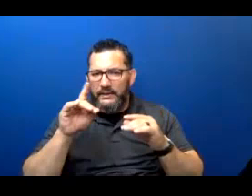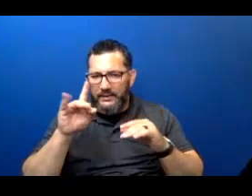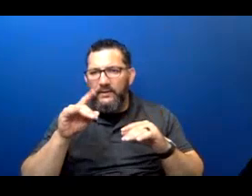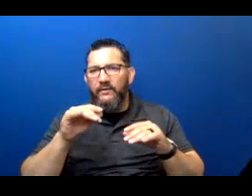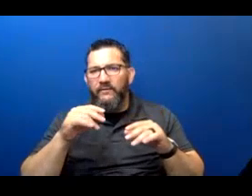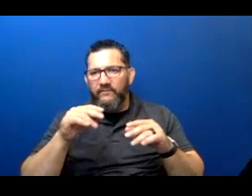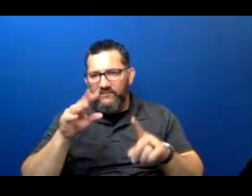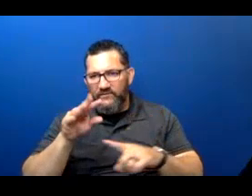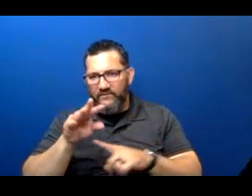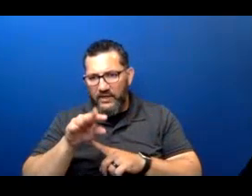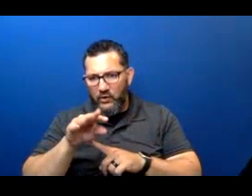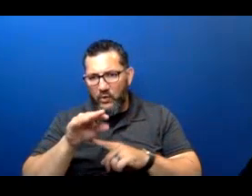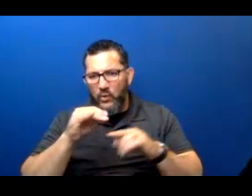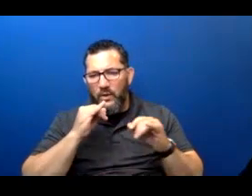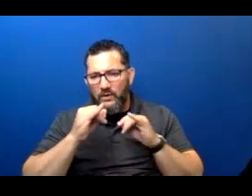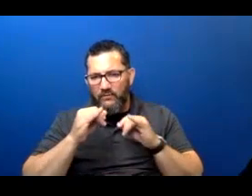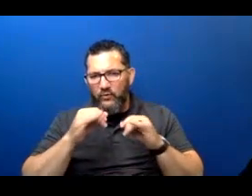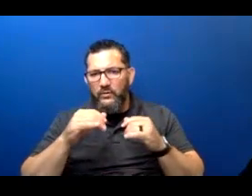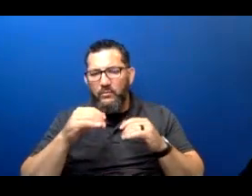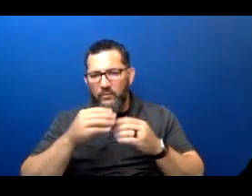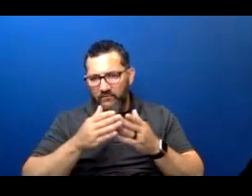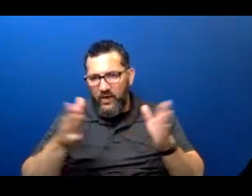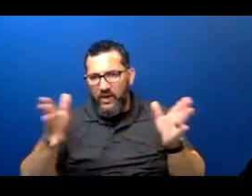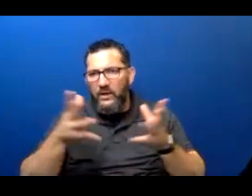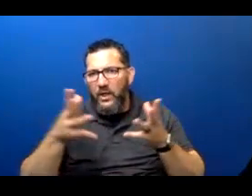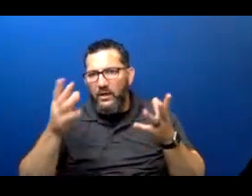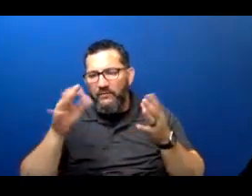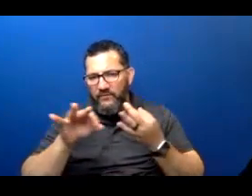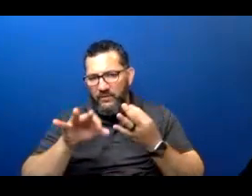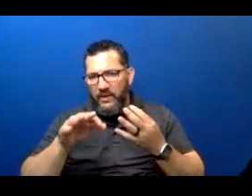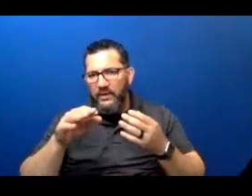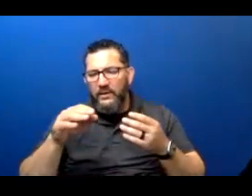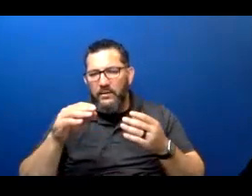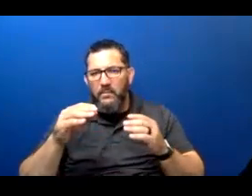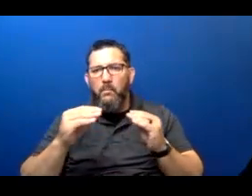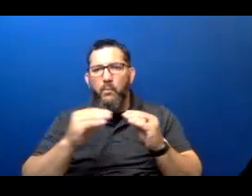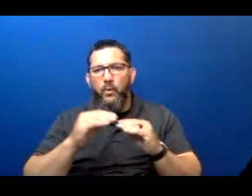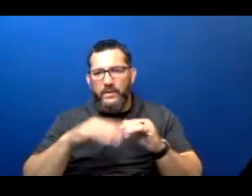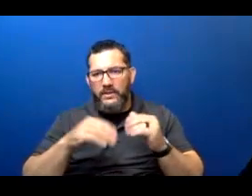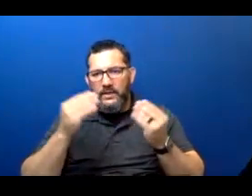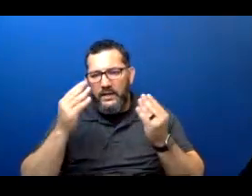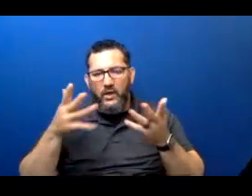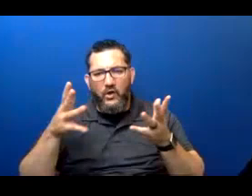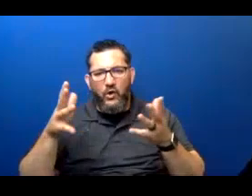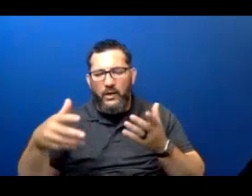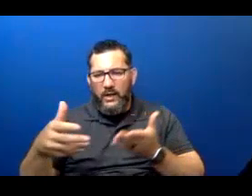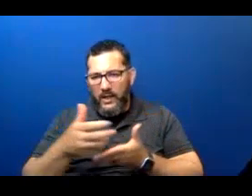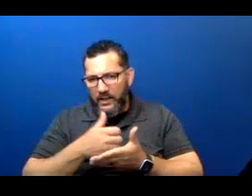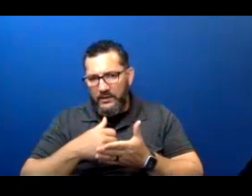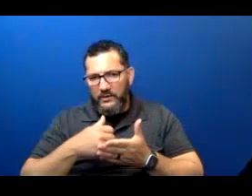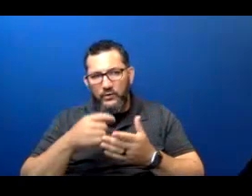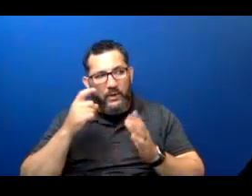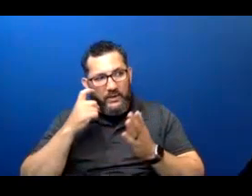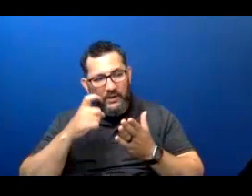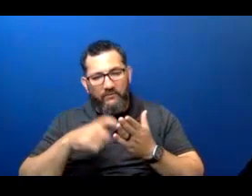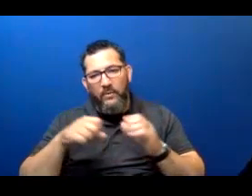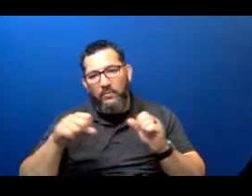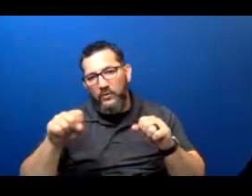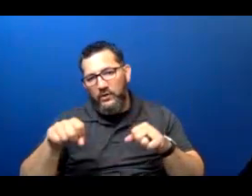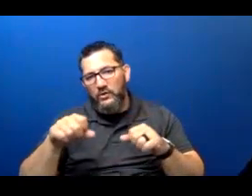provided rich, detailed feedback beyond the data that I had already collected. So to identify potential